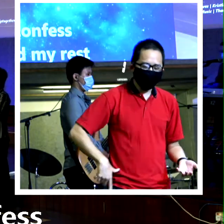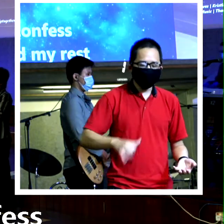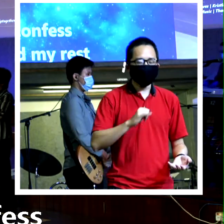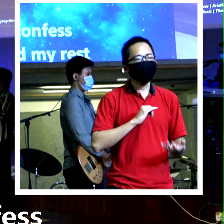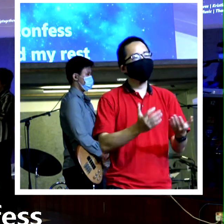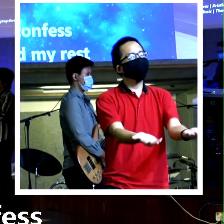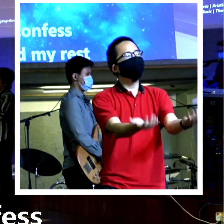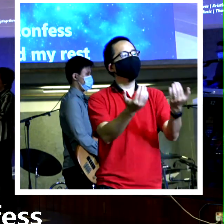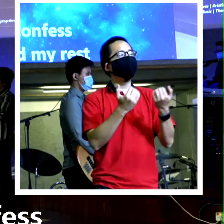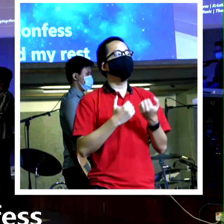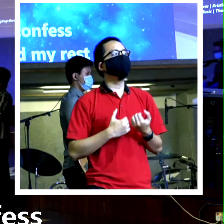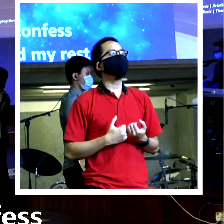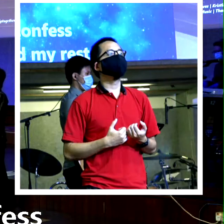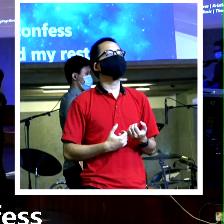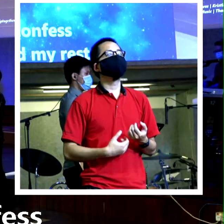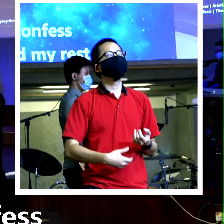Lord, I